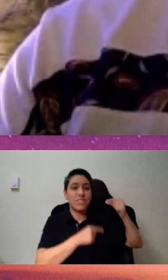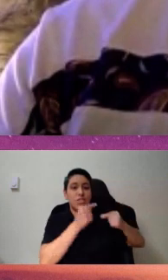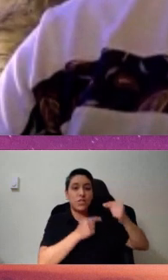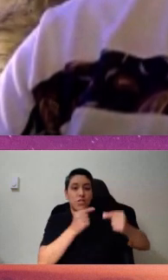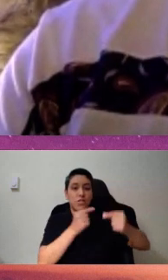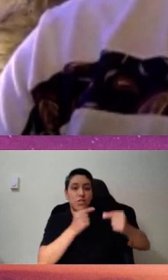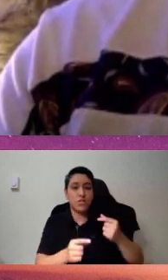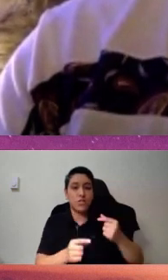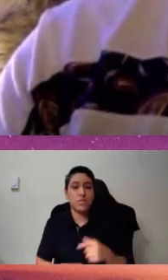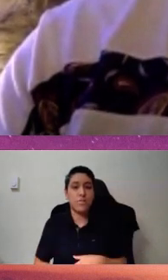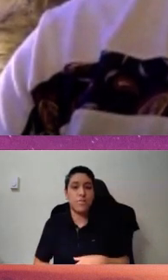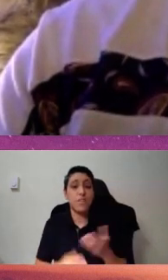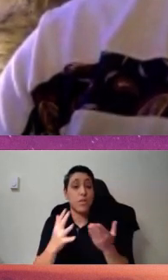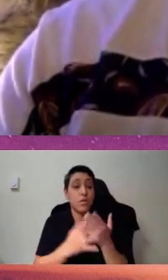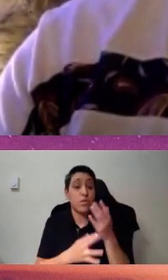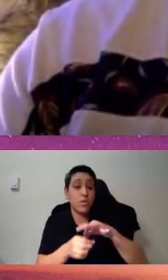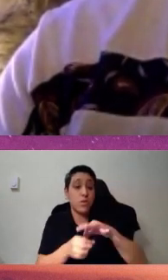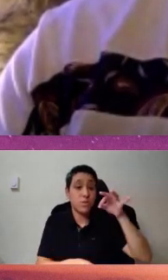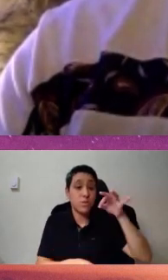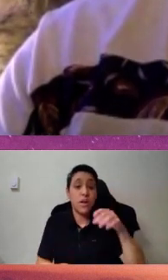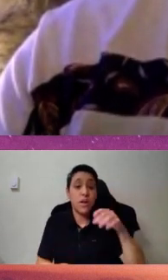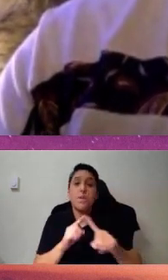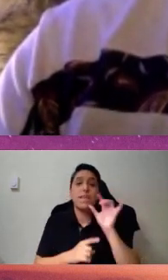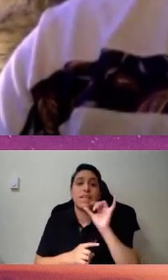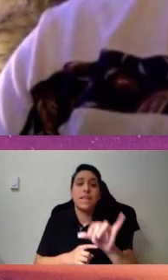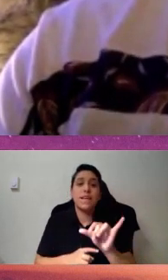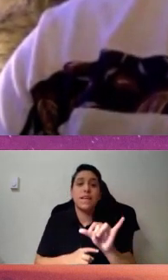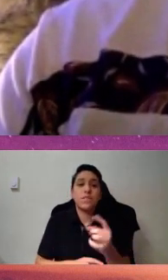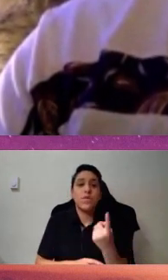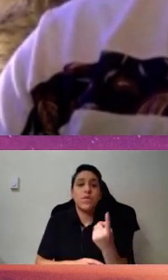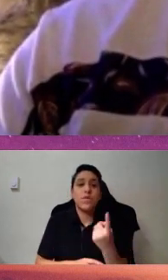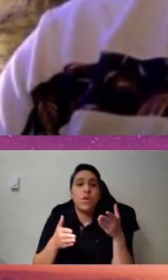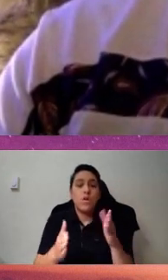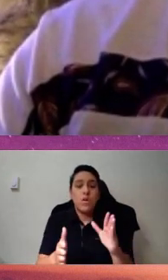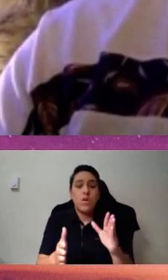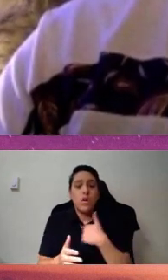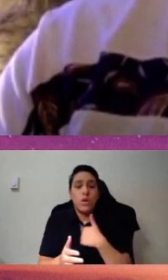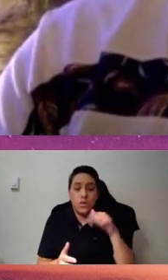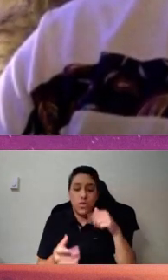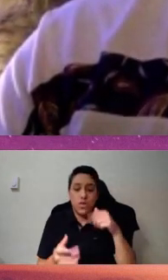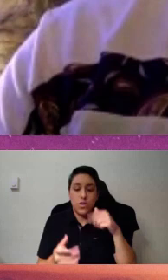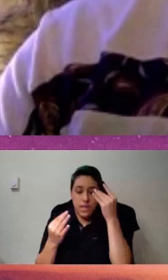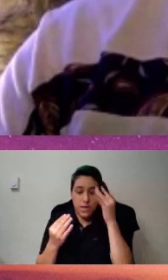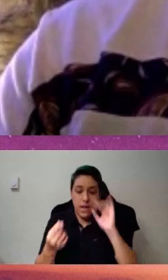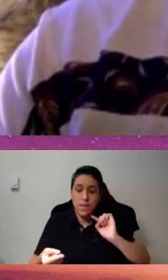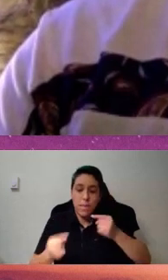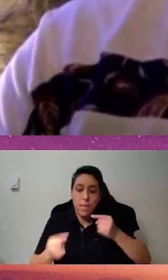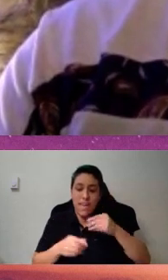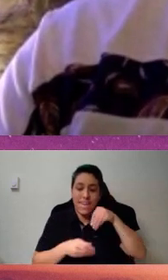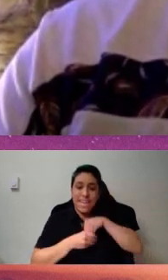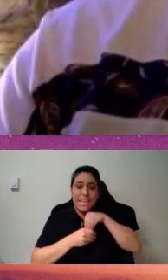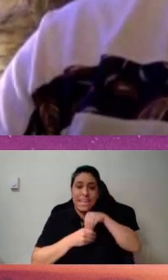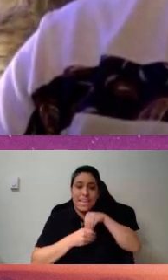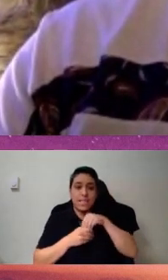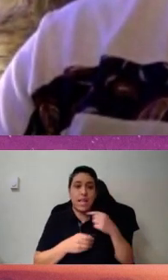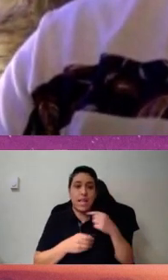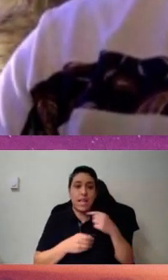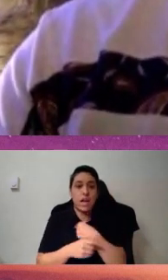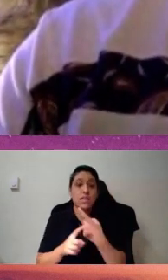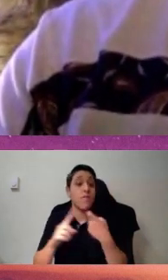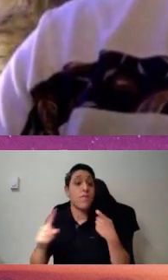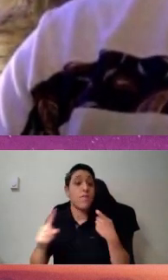But it's actually in our way, you know, to consider the pain that dwells within us, especially from colonial